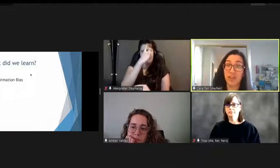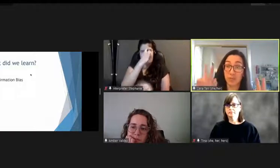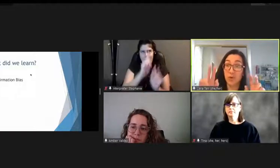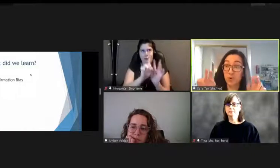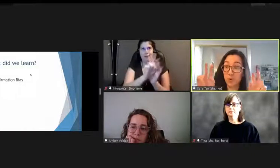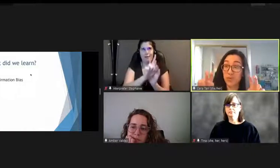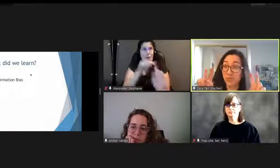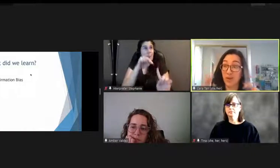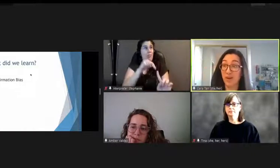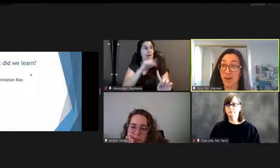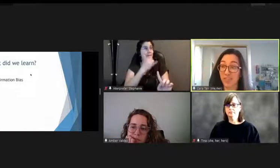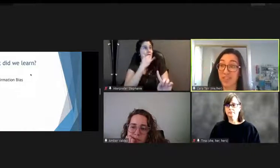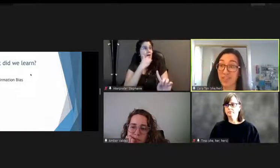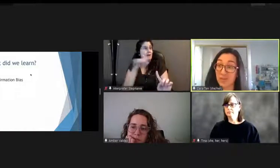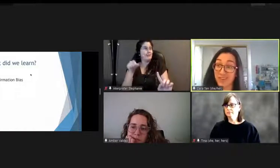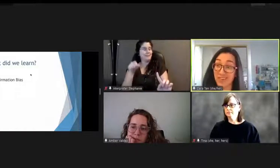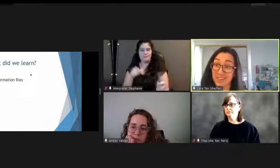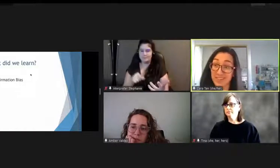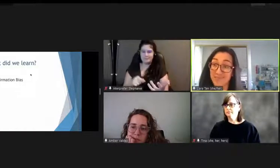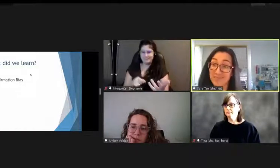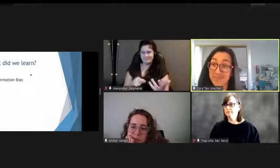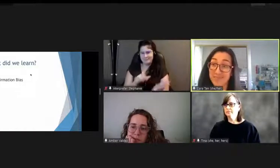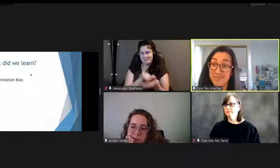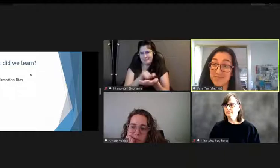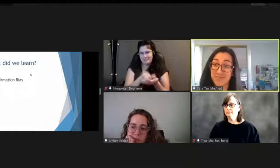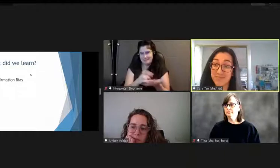that I've proved my hypothesis to be correct.